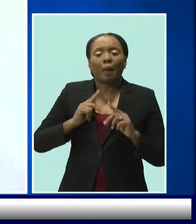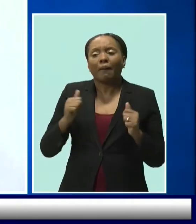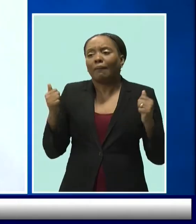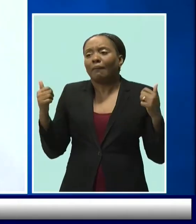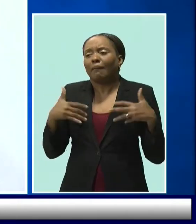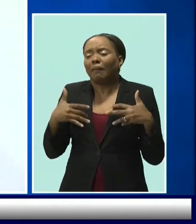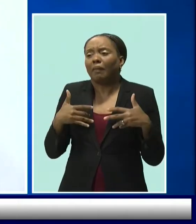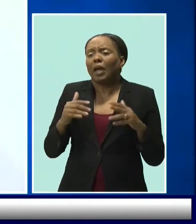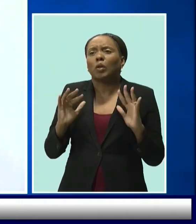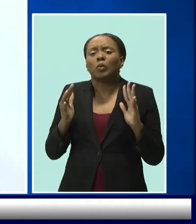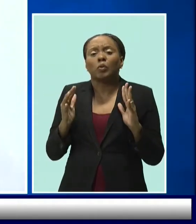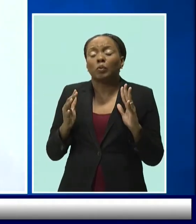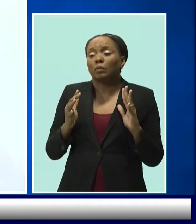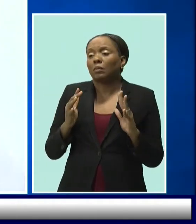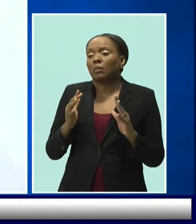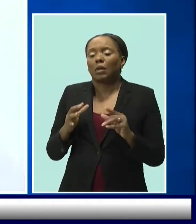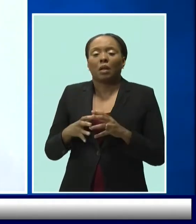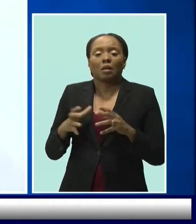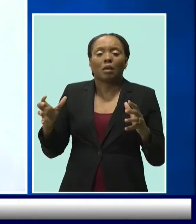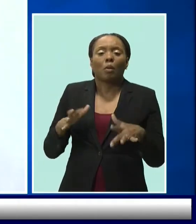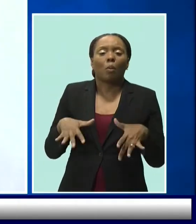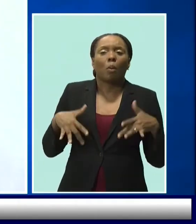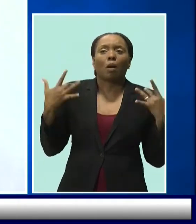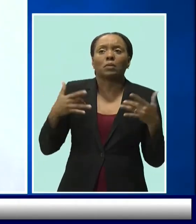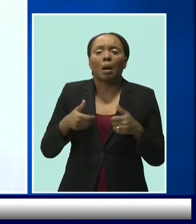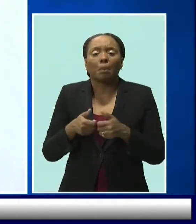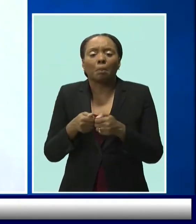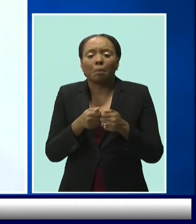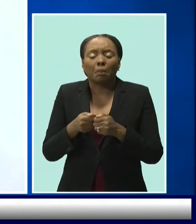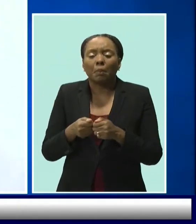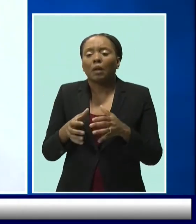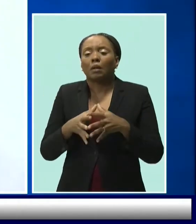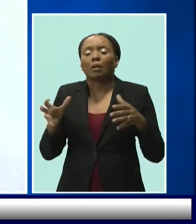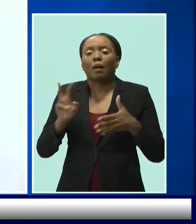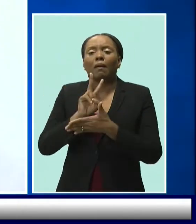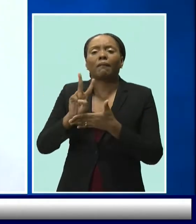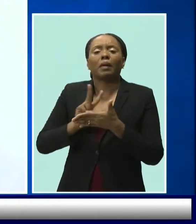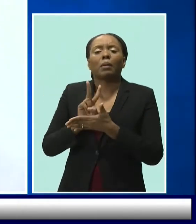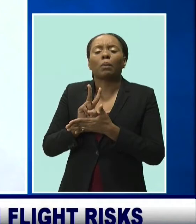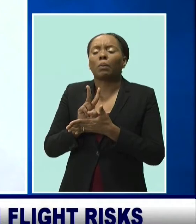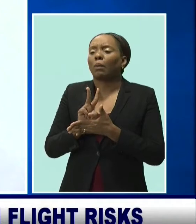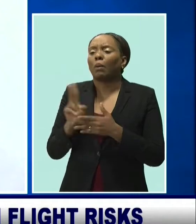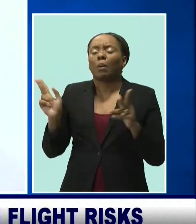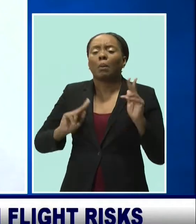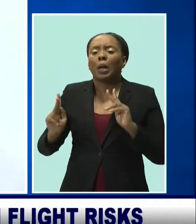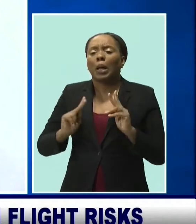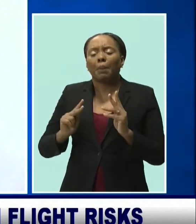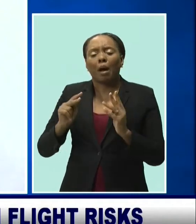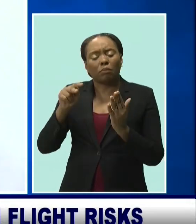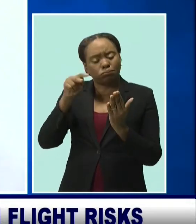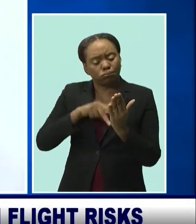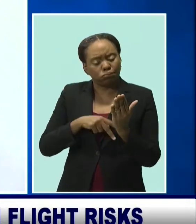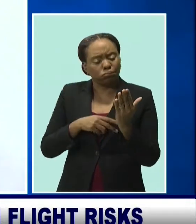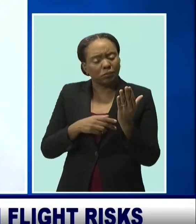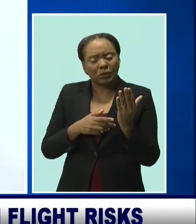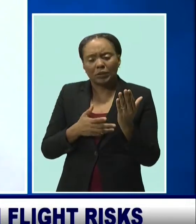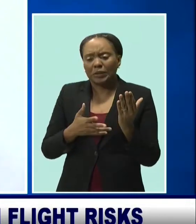of videos and WhatsApp messages circulating that can at times spread